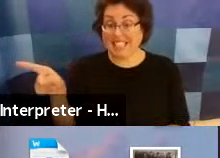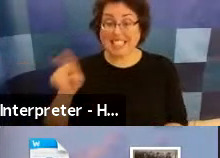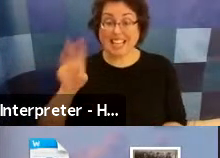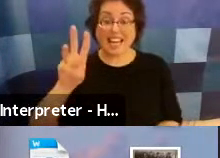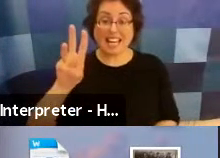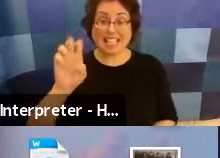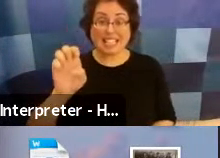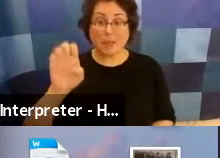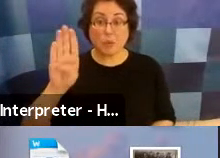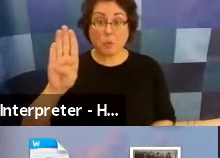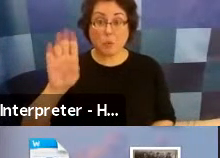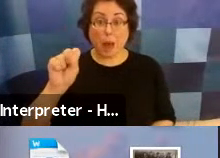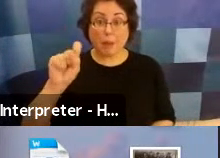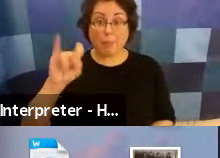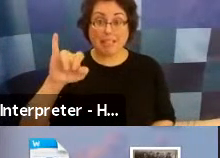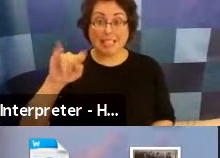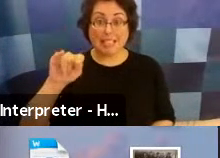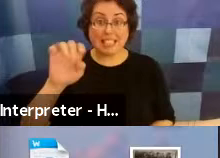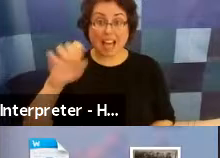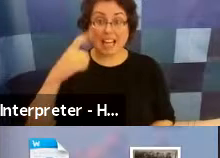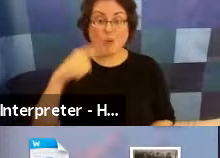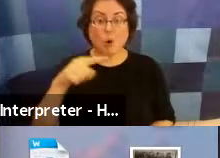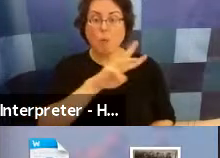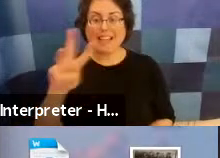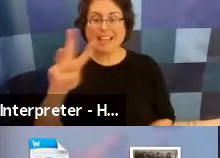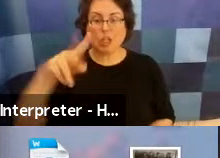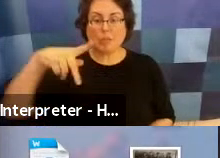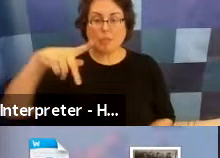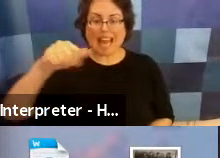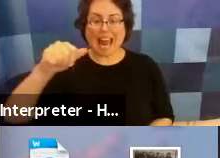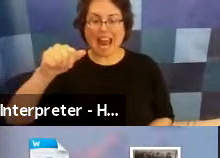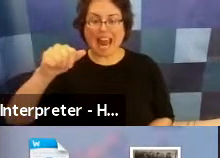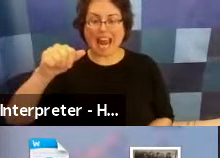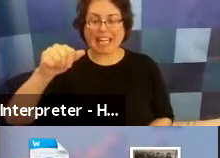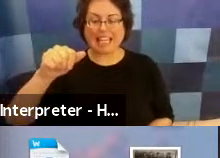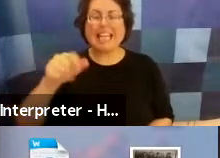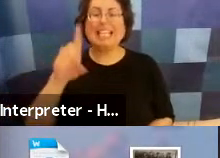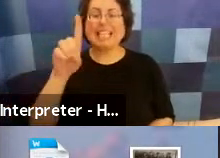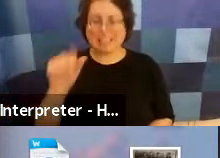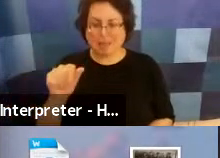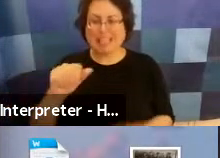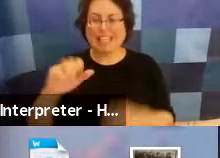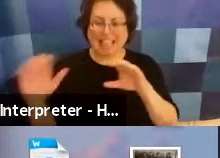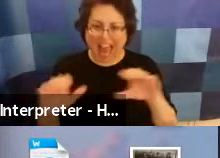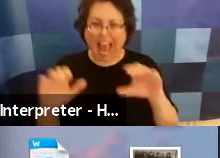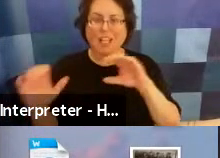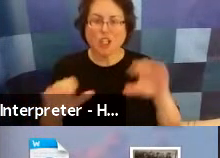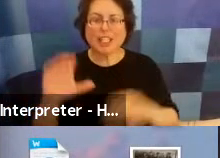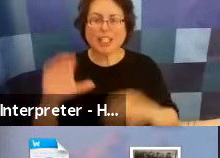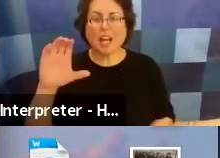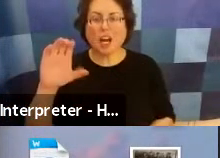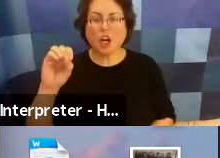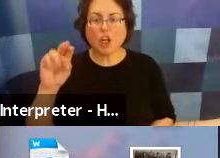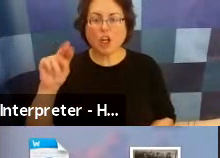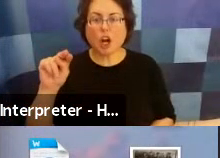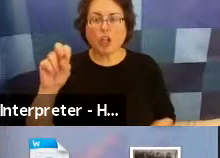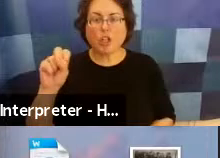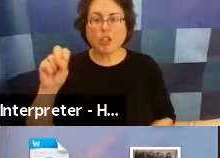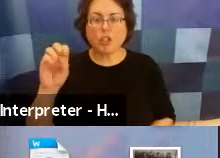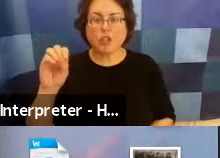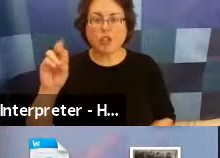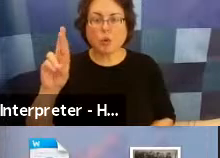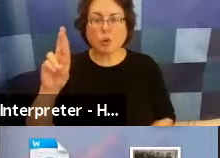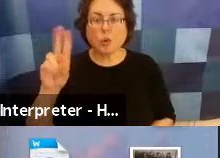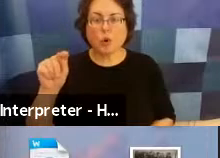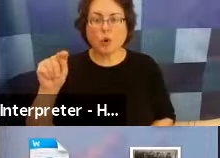website of the Western PA Disability History and Action Consortium. And I think that many of you know